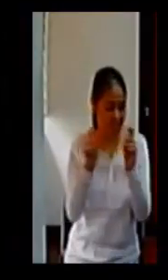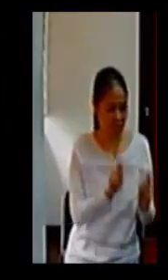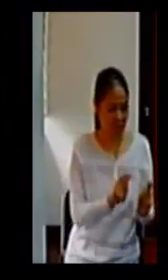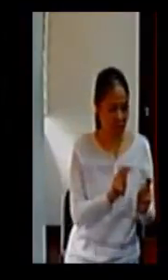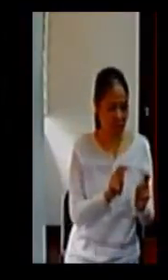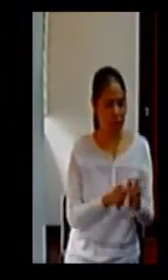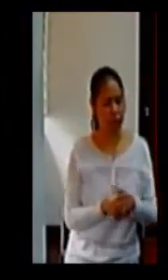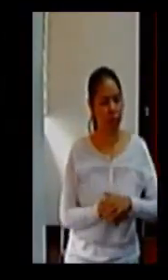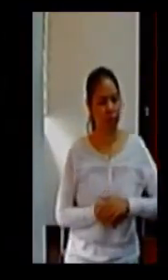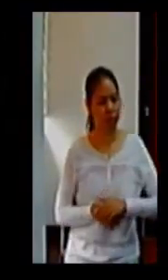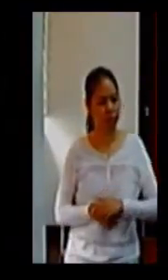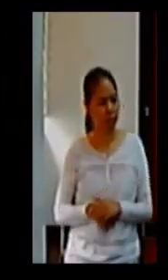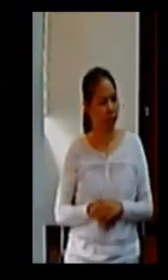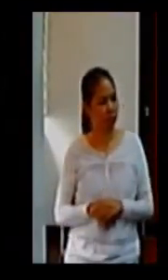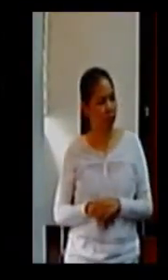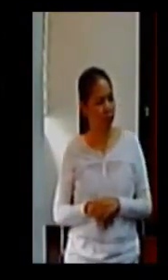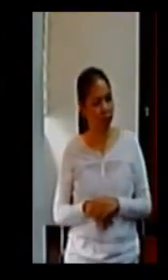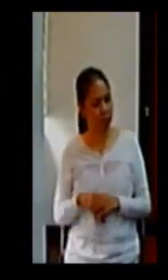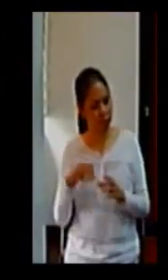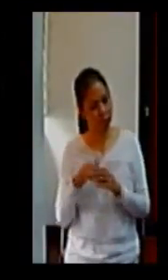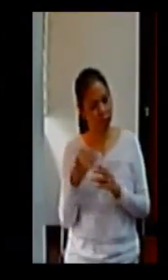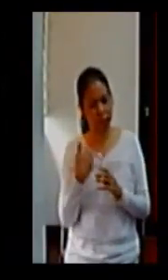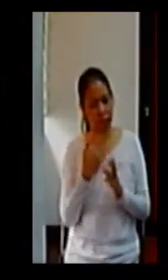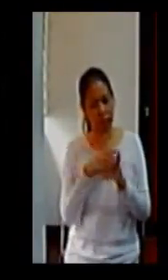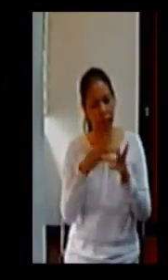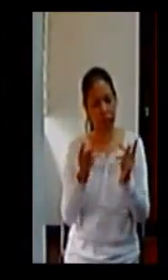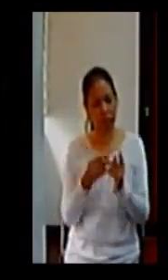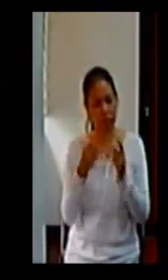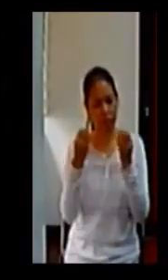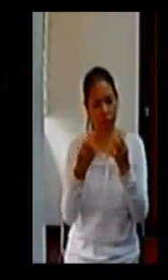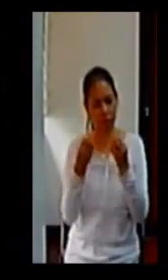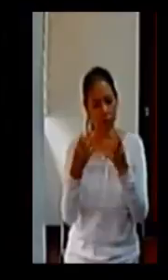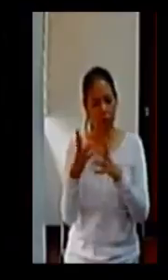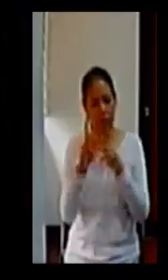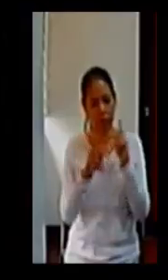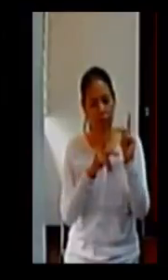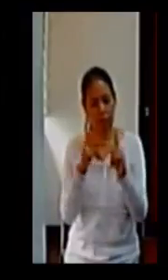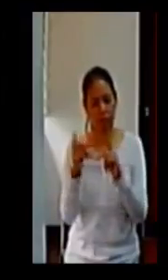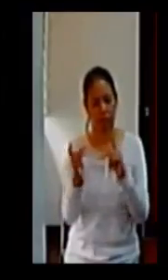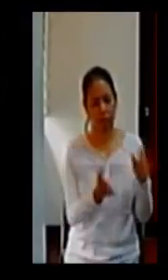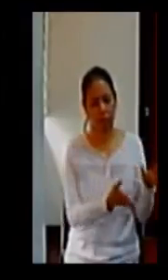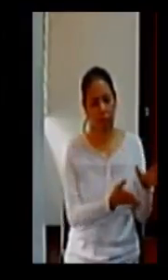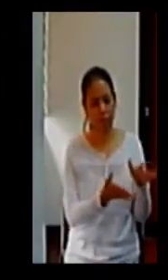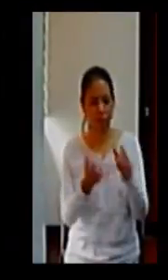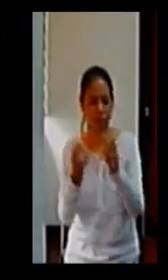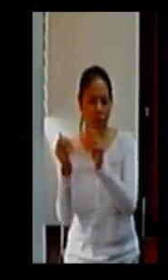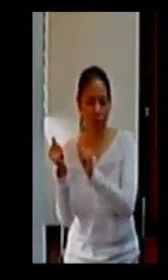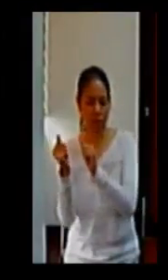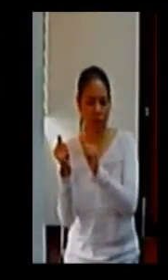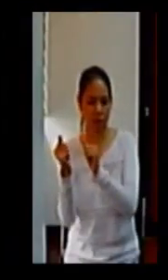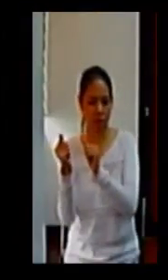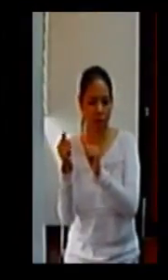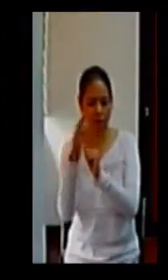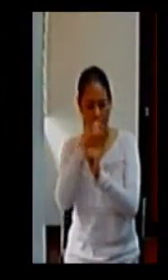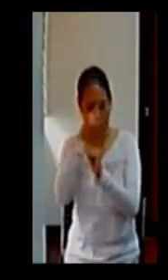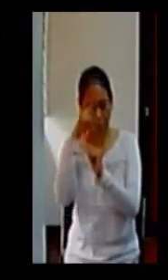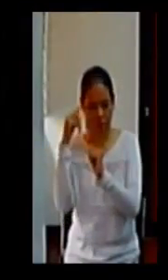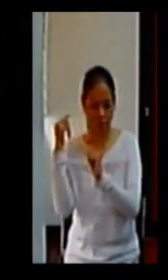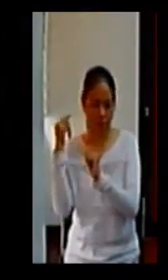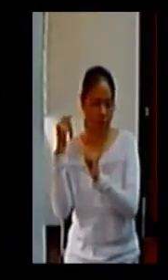sir. In our case, we have a lot of people going outside our place because of the hardship of